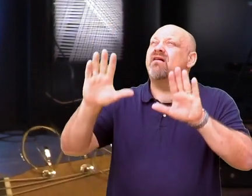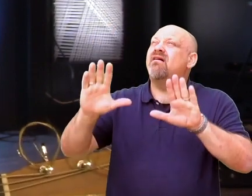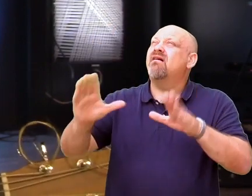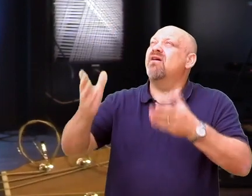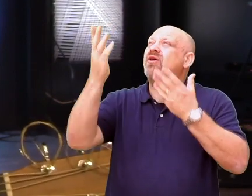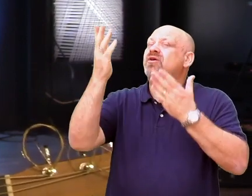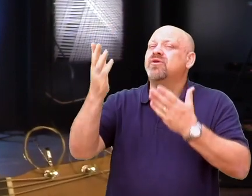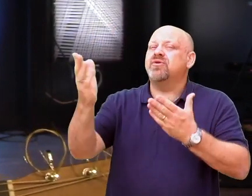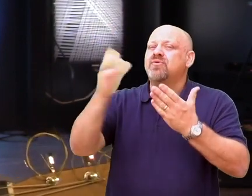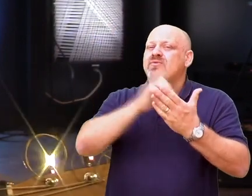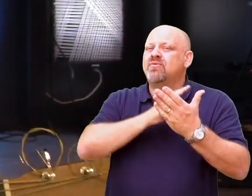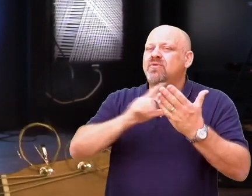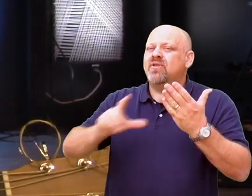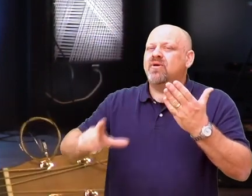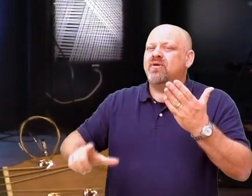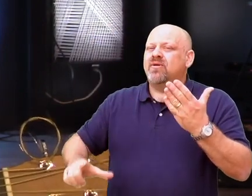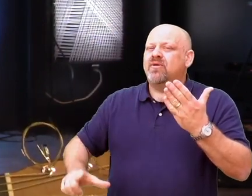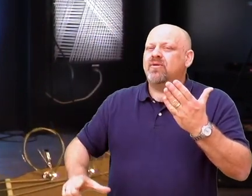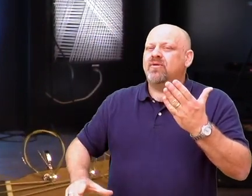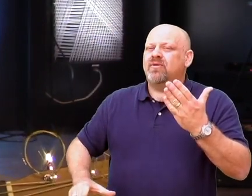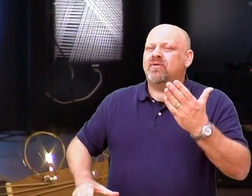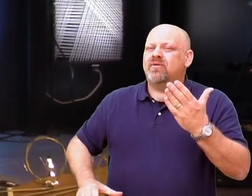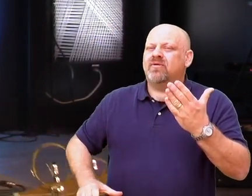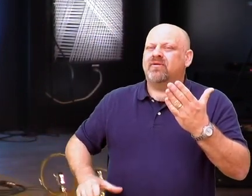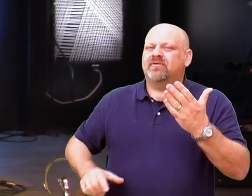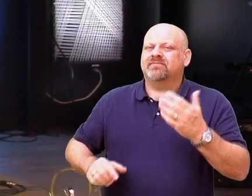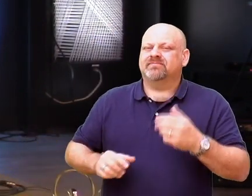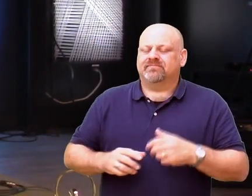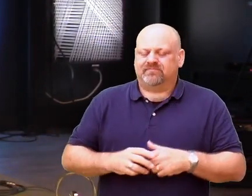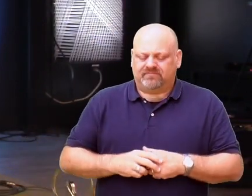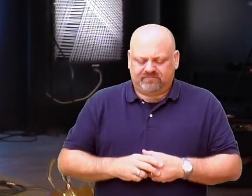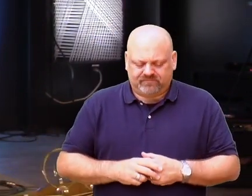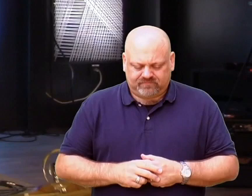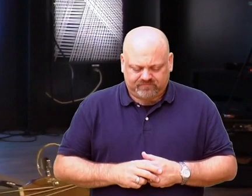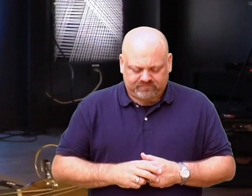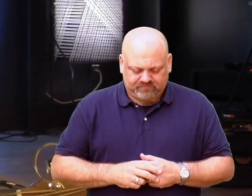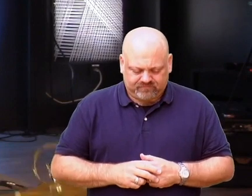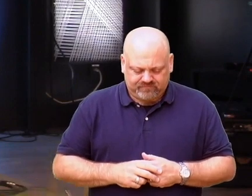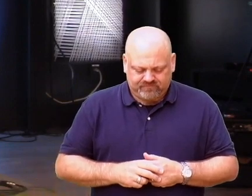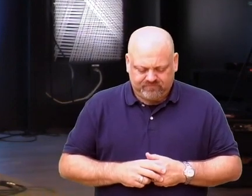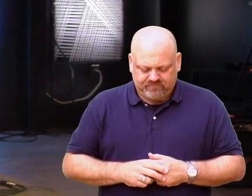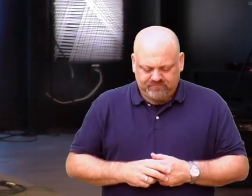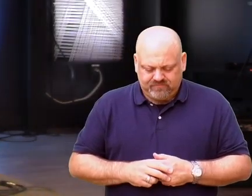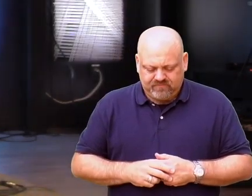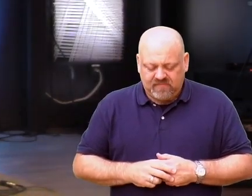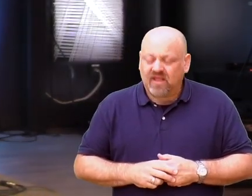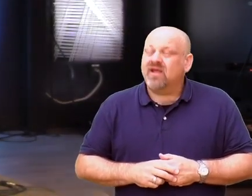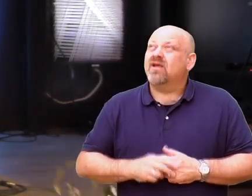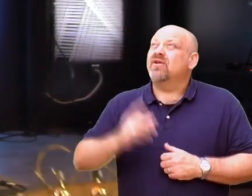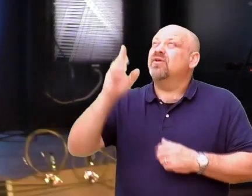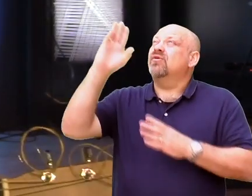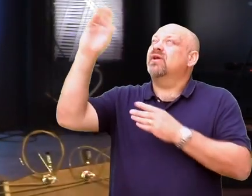And great are you, Lord.